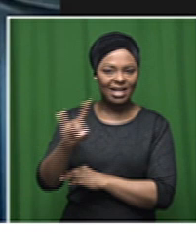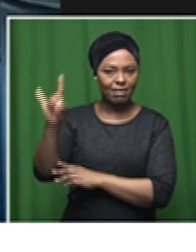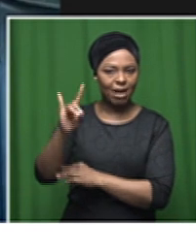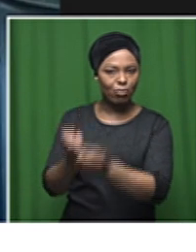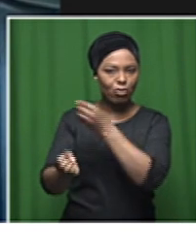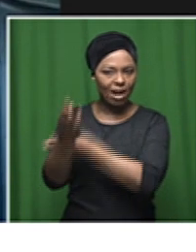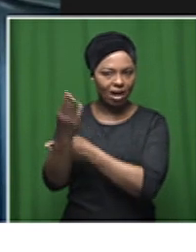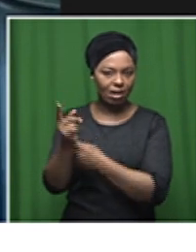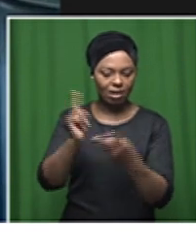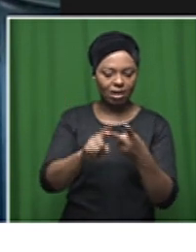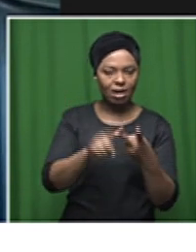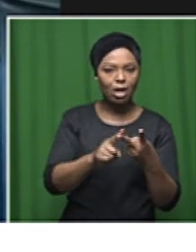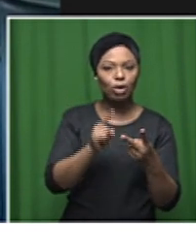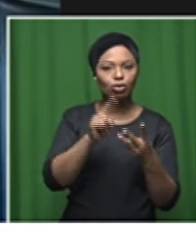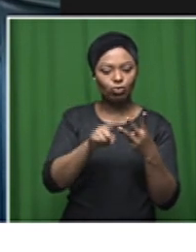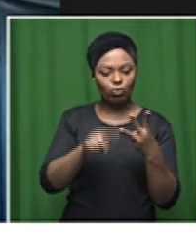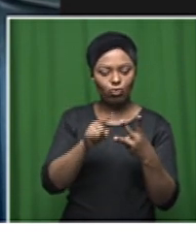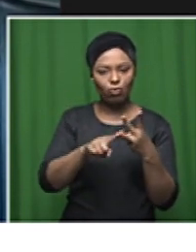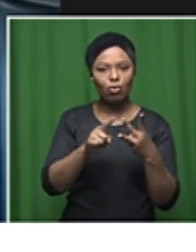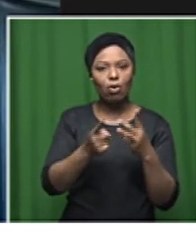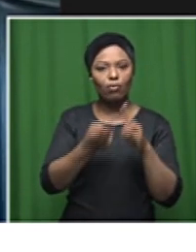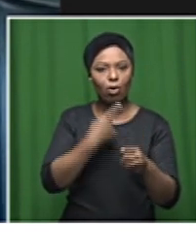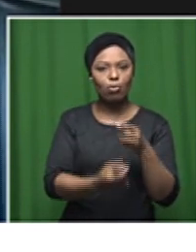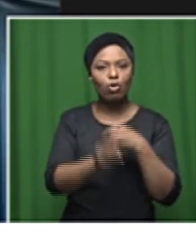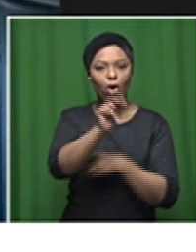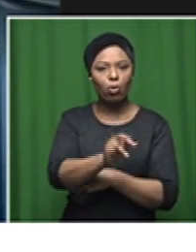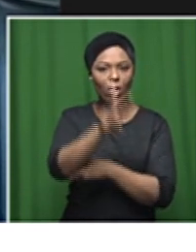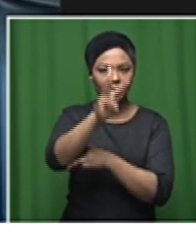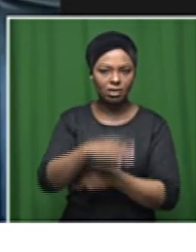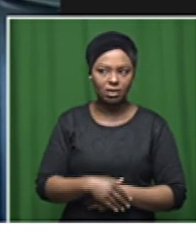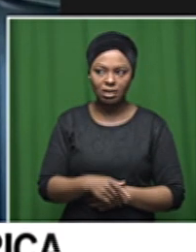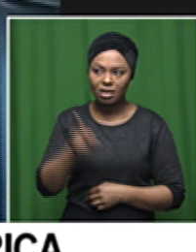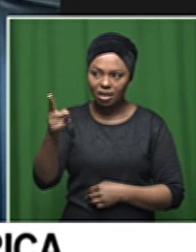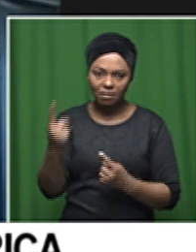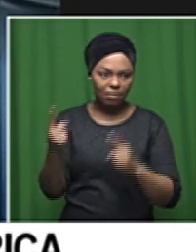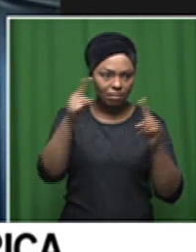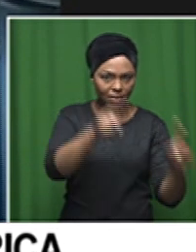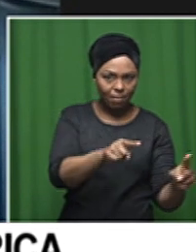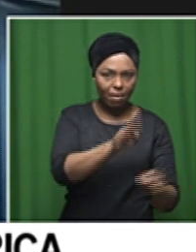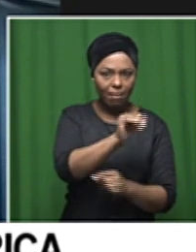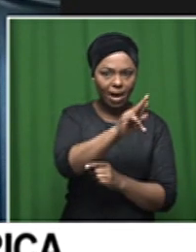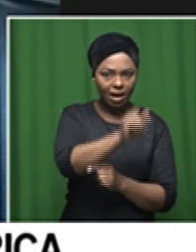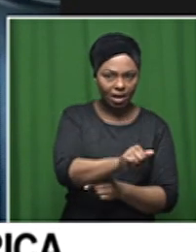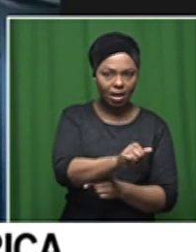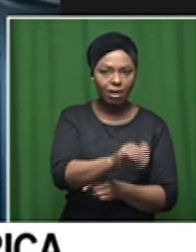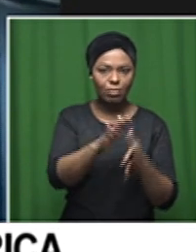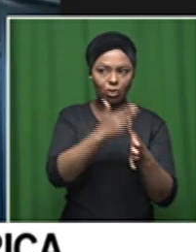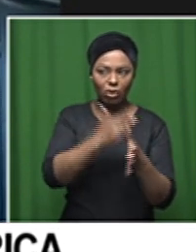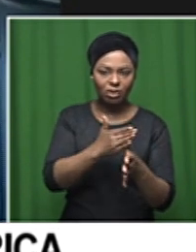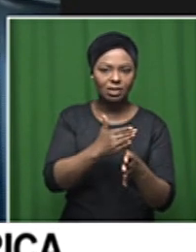there were 2 patients from Northwest. It's not true that they are in Bara because in their provinces there are no medicines.